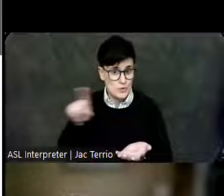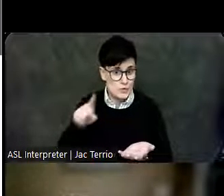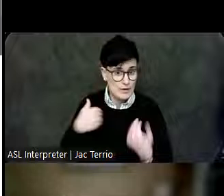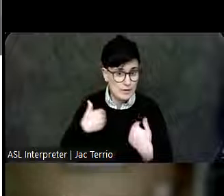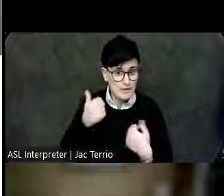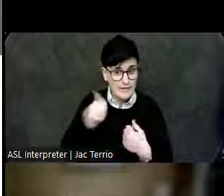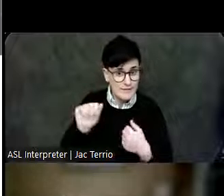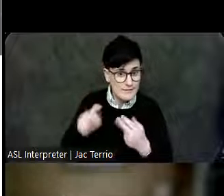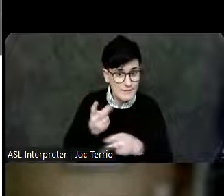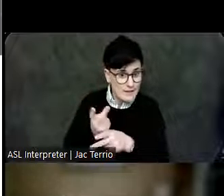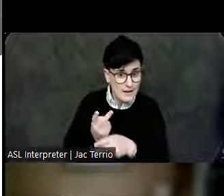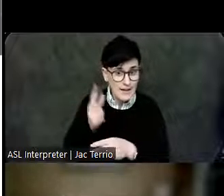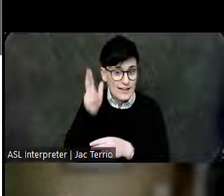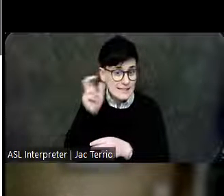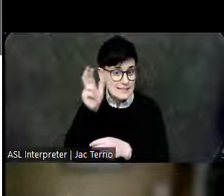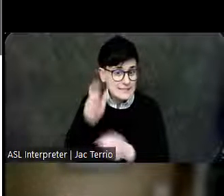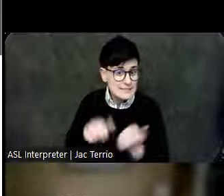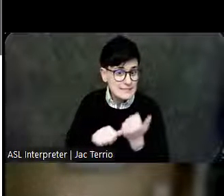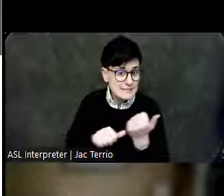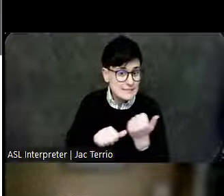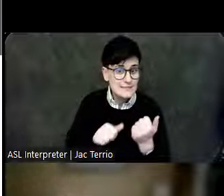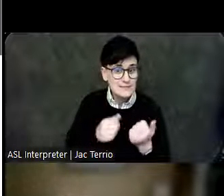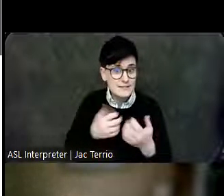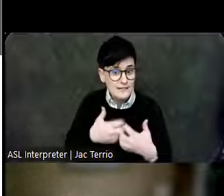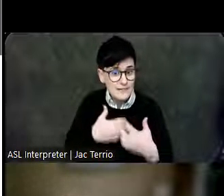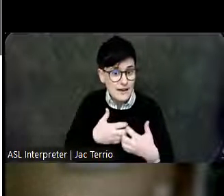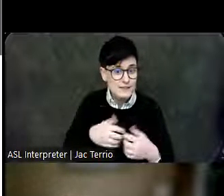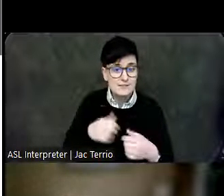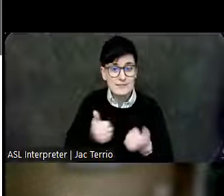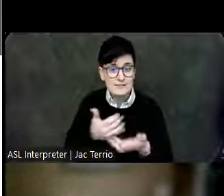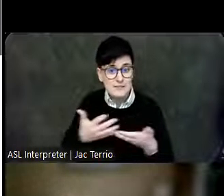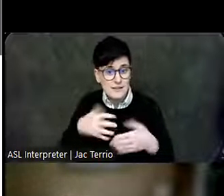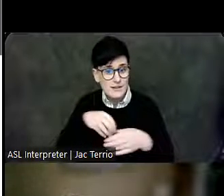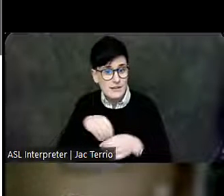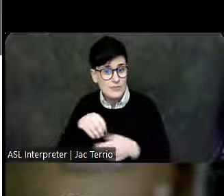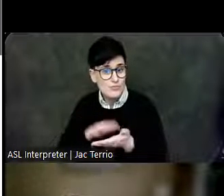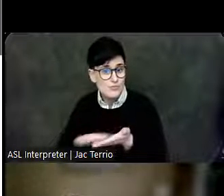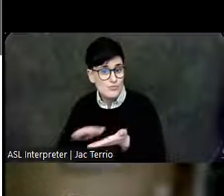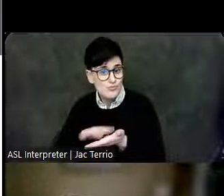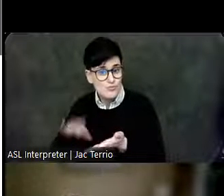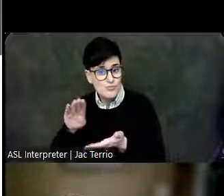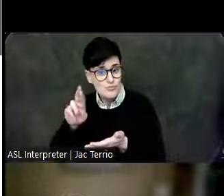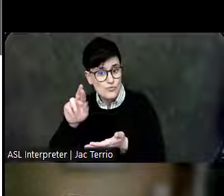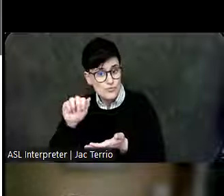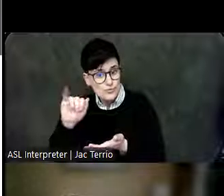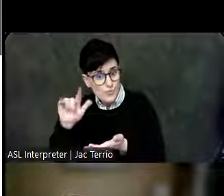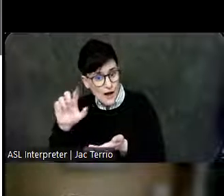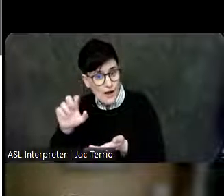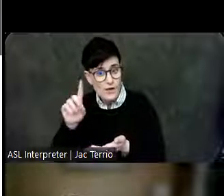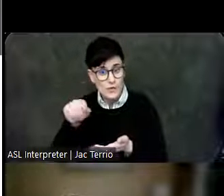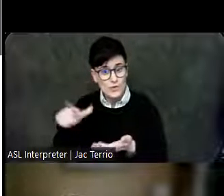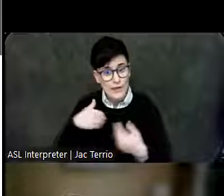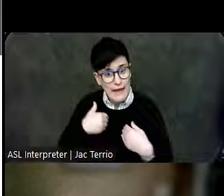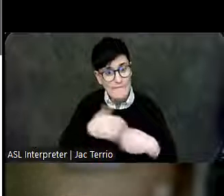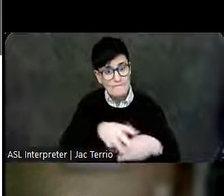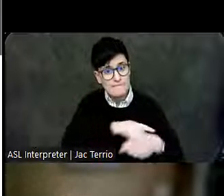any kind of listening devices? Do they have anything in Braille? Do they have, tactile experiences, that sort